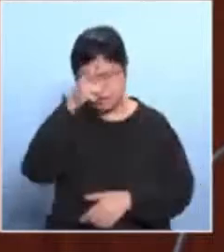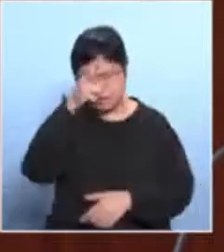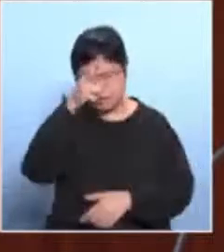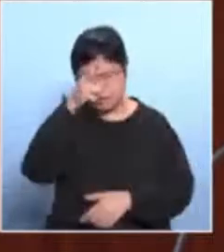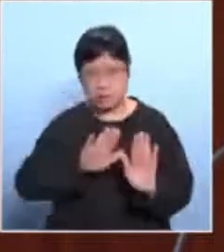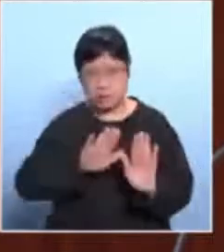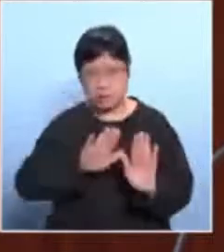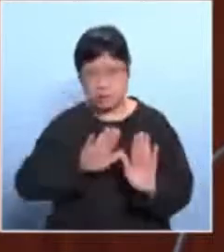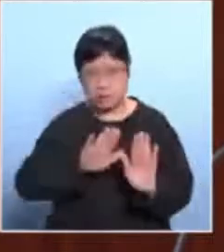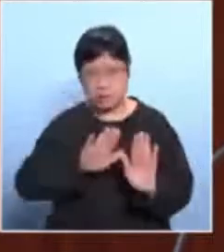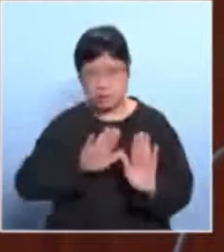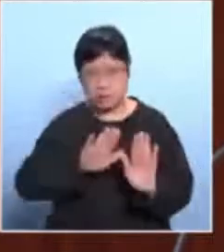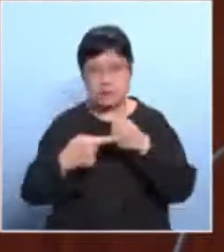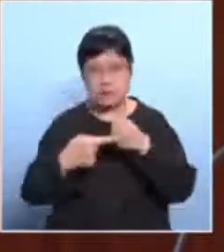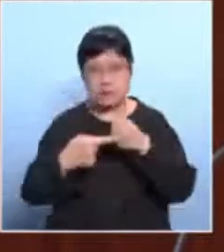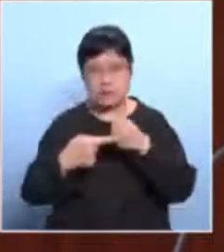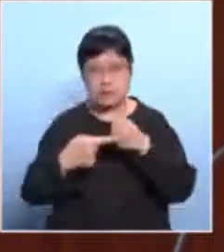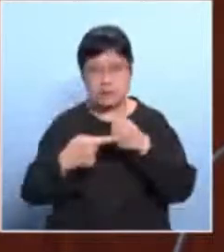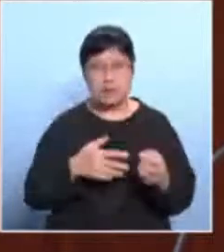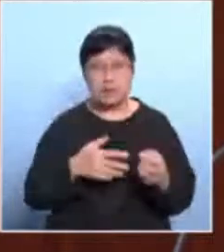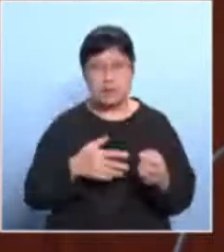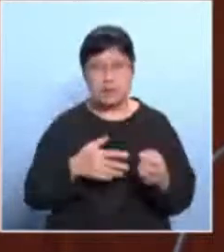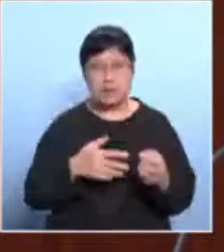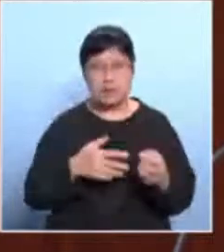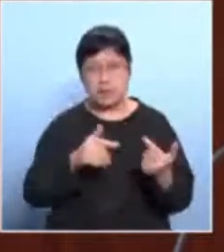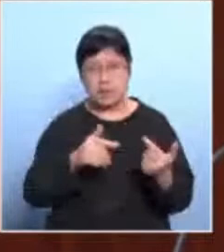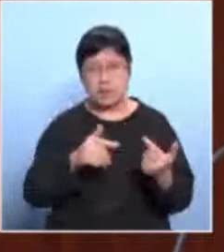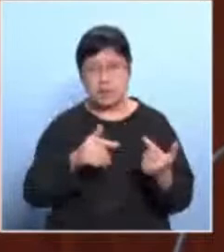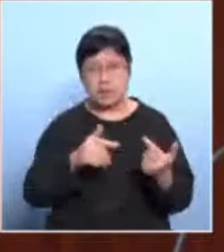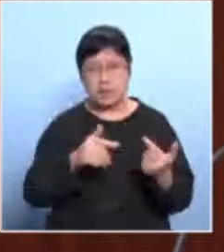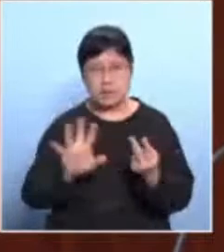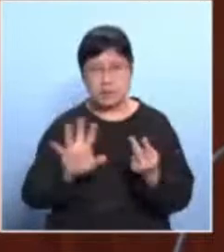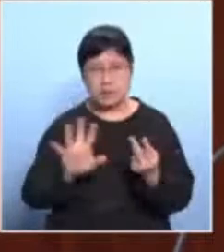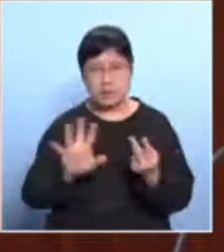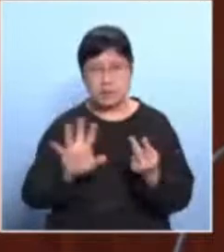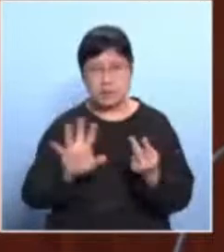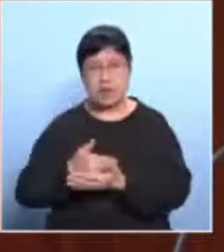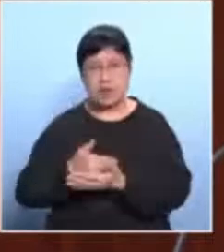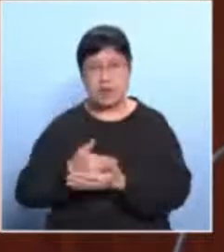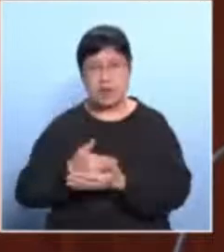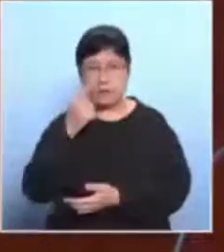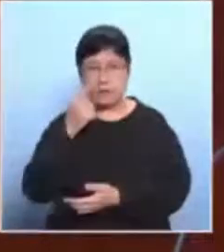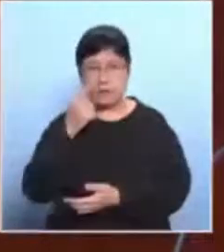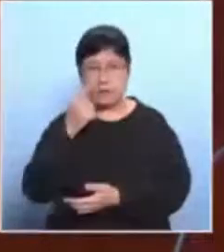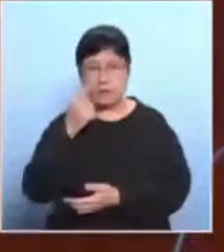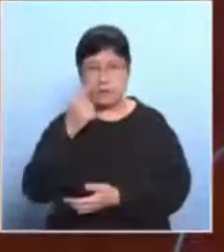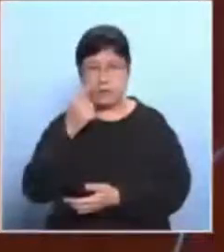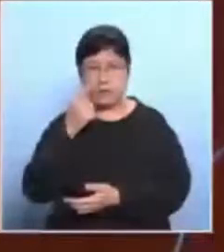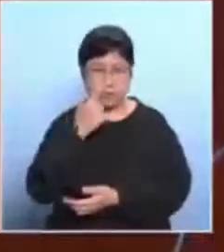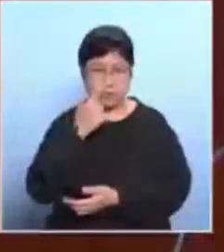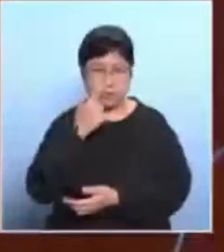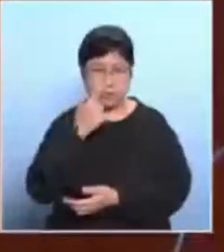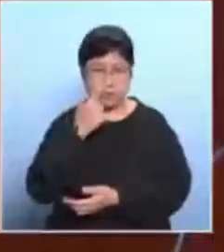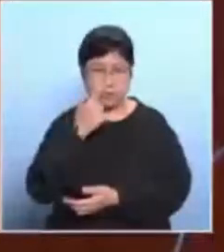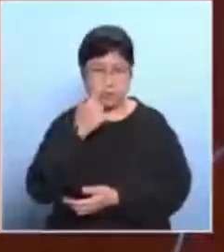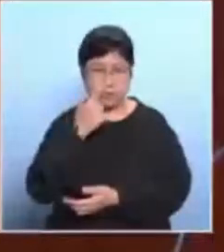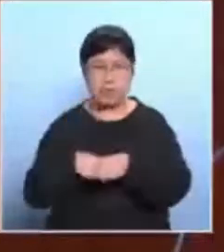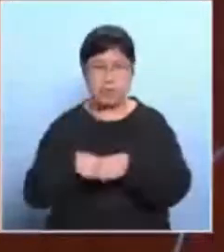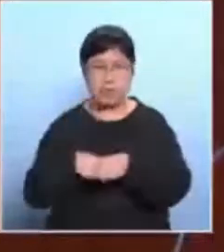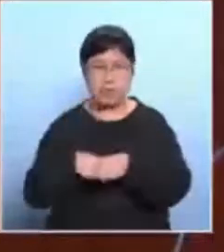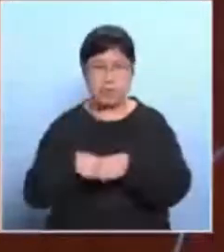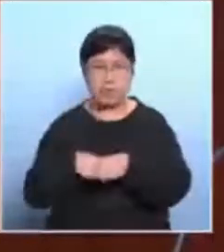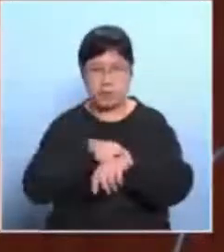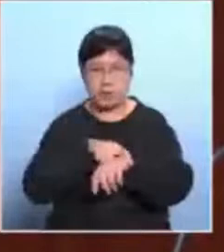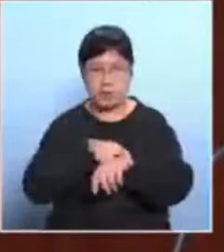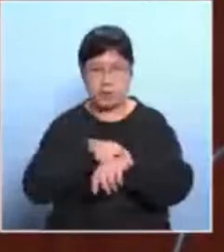services, including 1. Reducing the waiting time of stable new case bookings for 2 specialties, namely ear, nose and throat, and